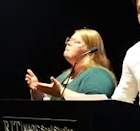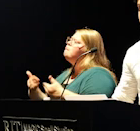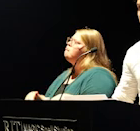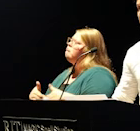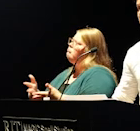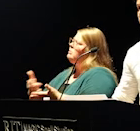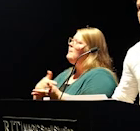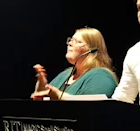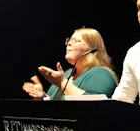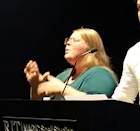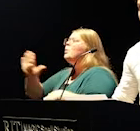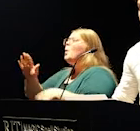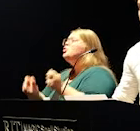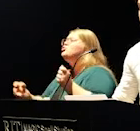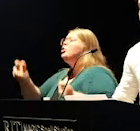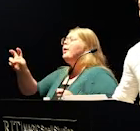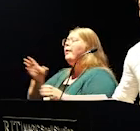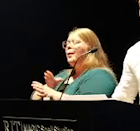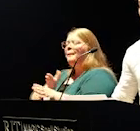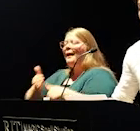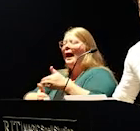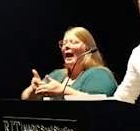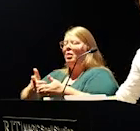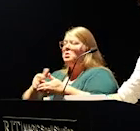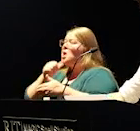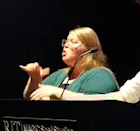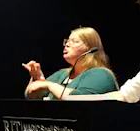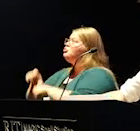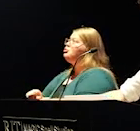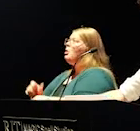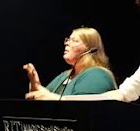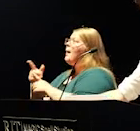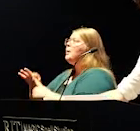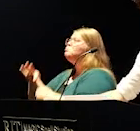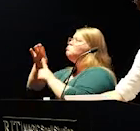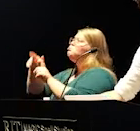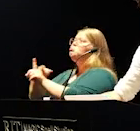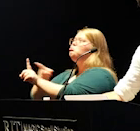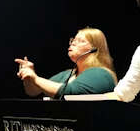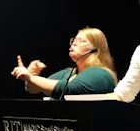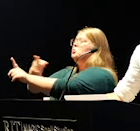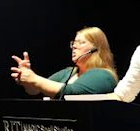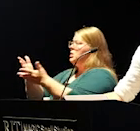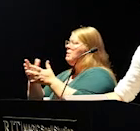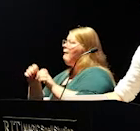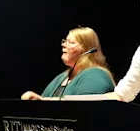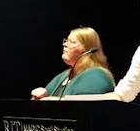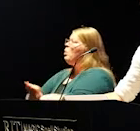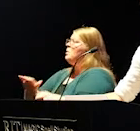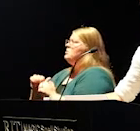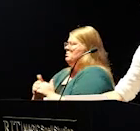an untraditional path can still be so informed by that lens of design that Josh talks about. I never grew